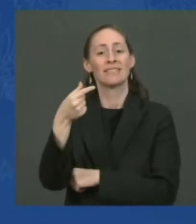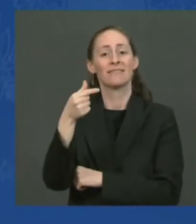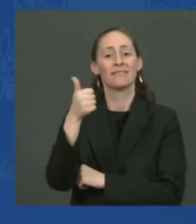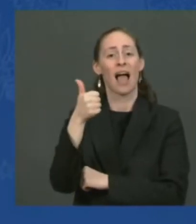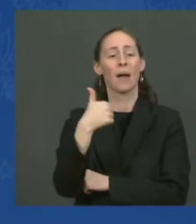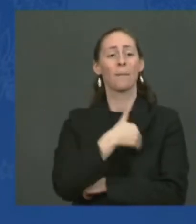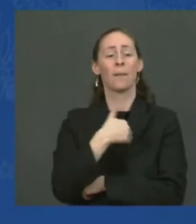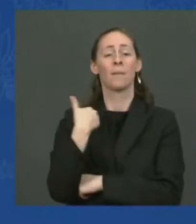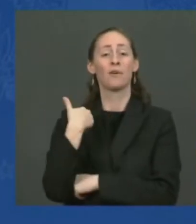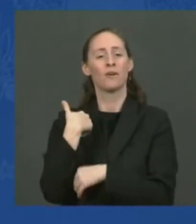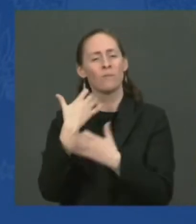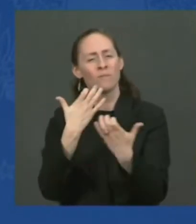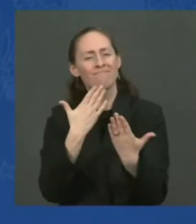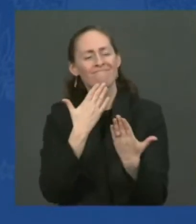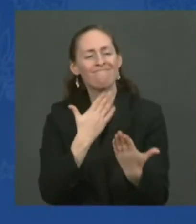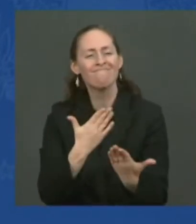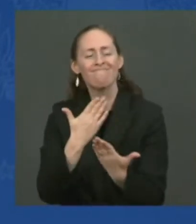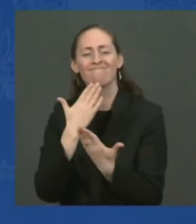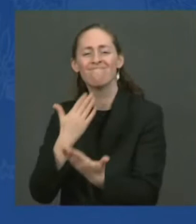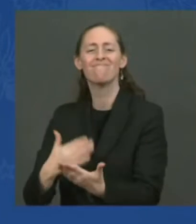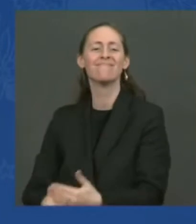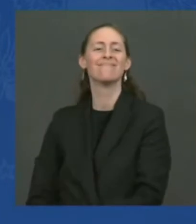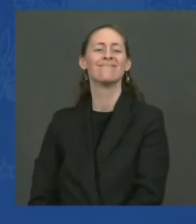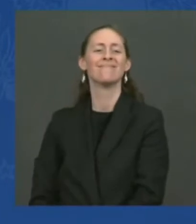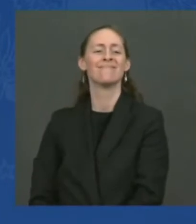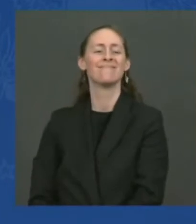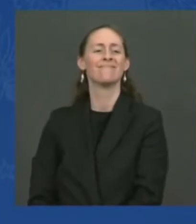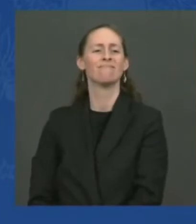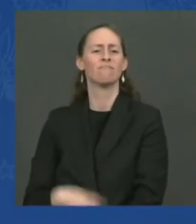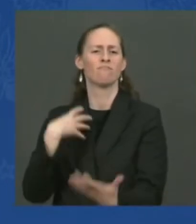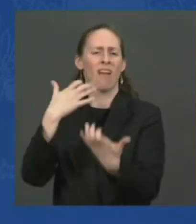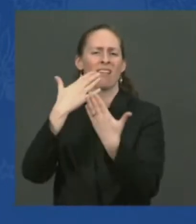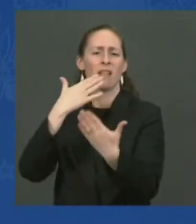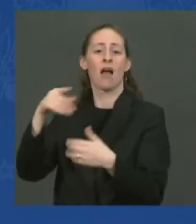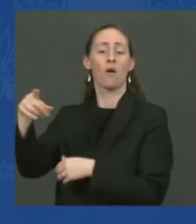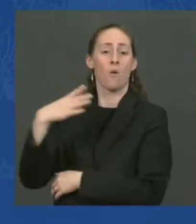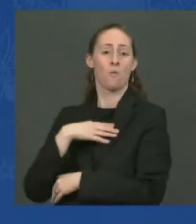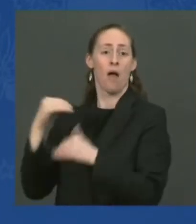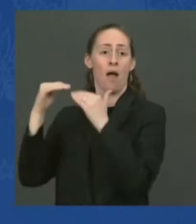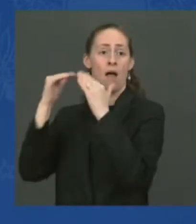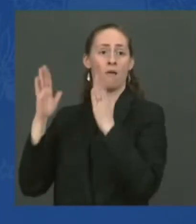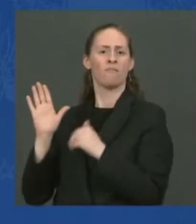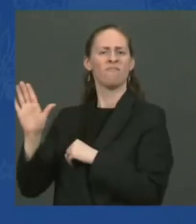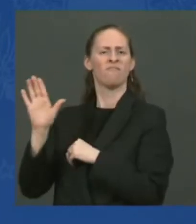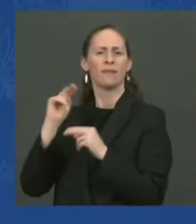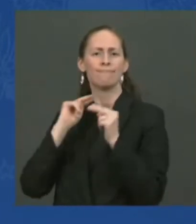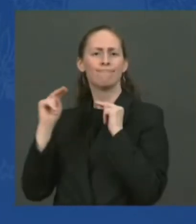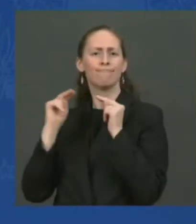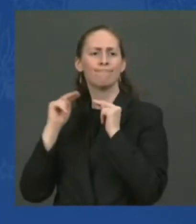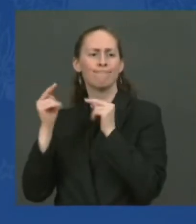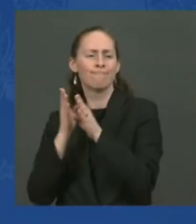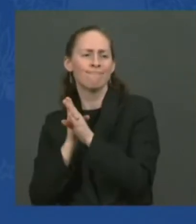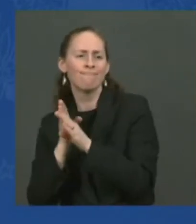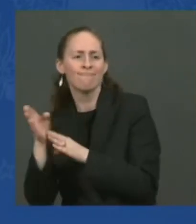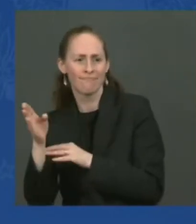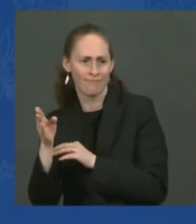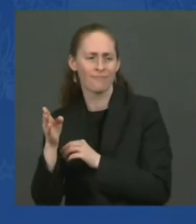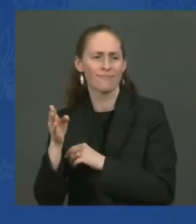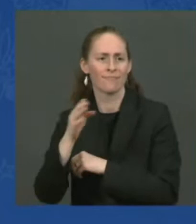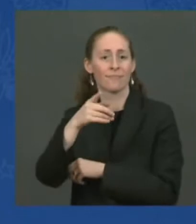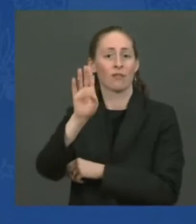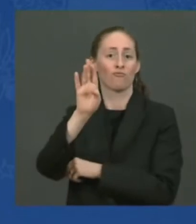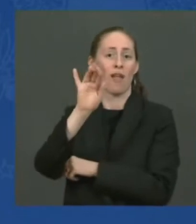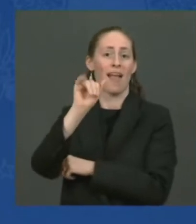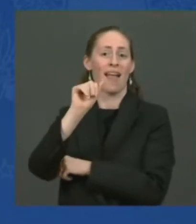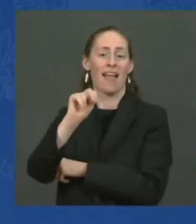House negotiators, led ably by Steve Ricchetti and supported by Brian Deese. Every president and